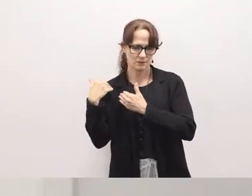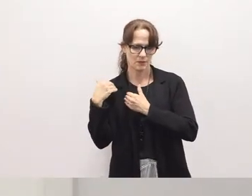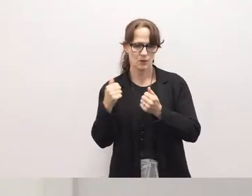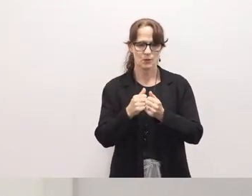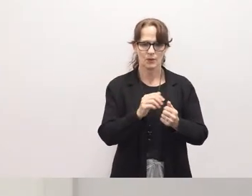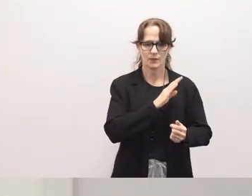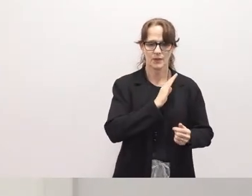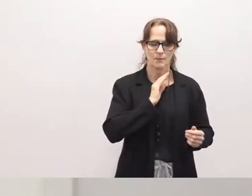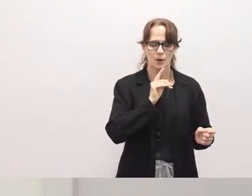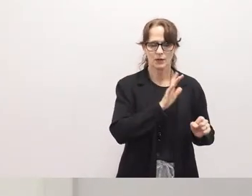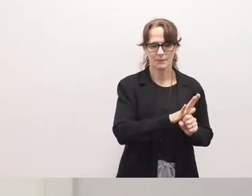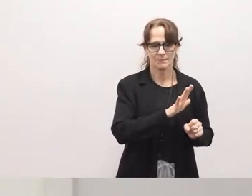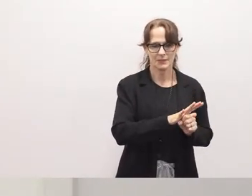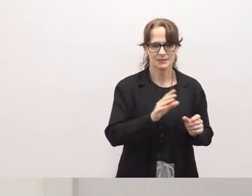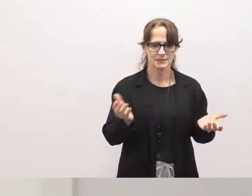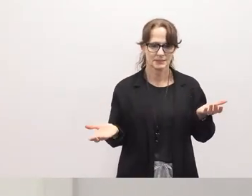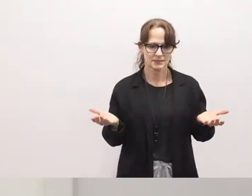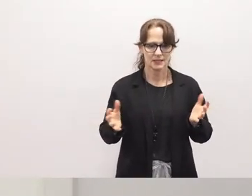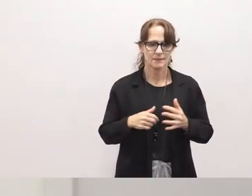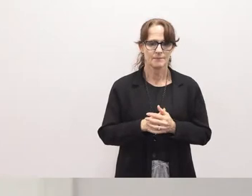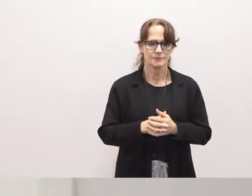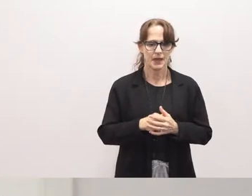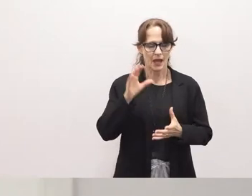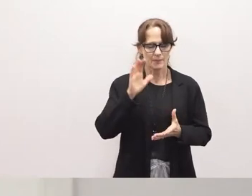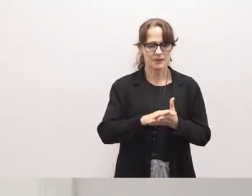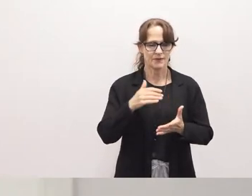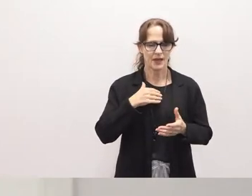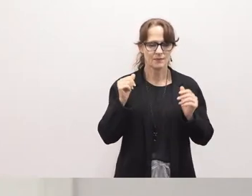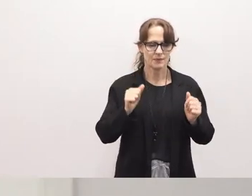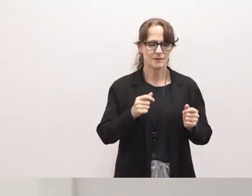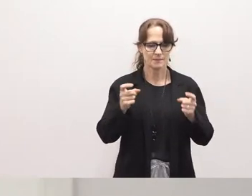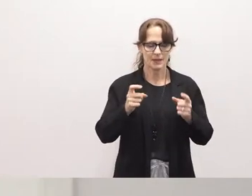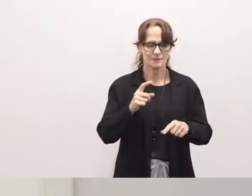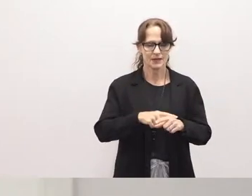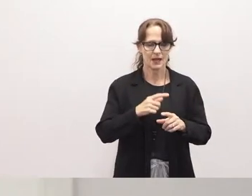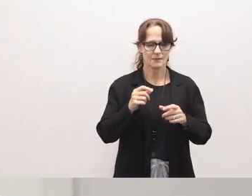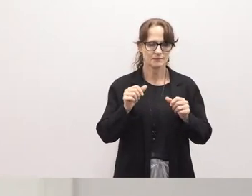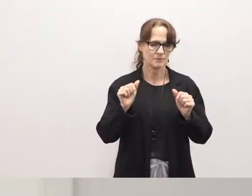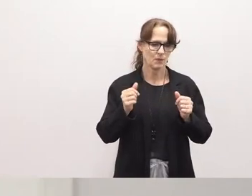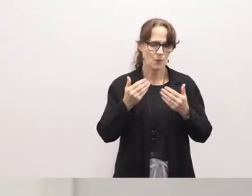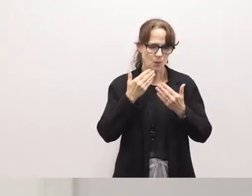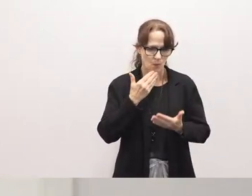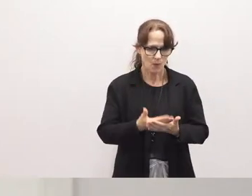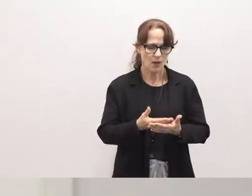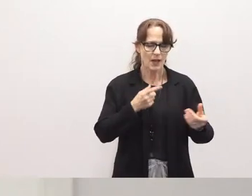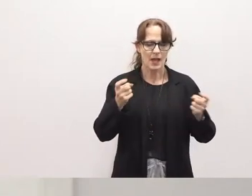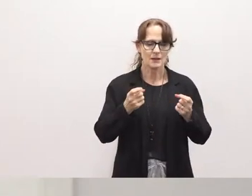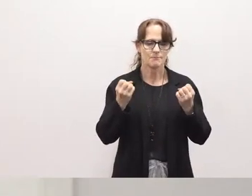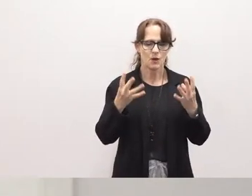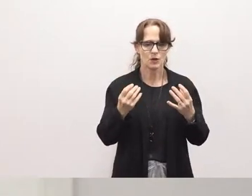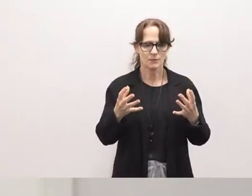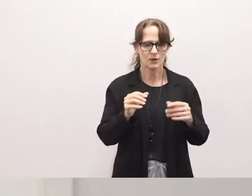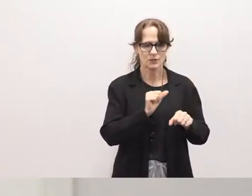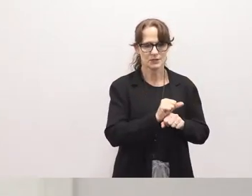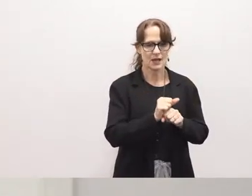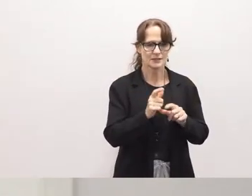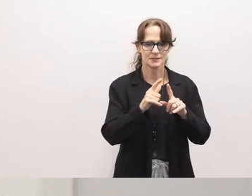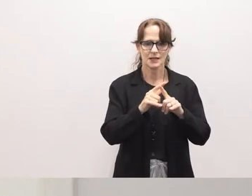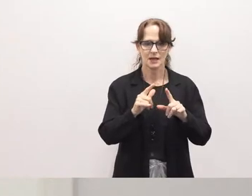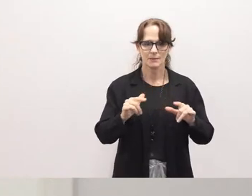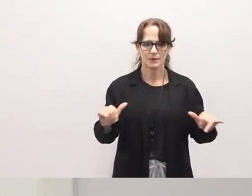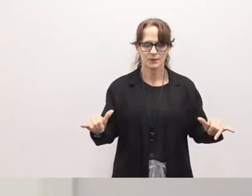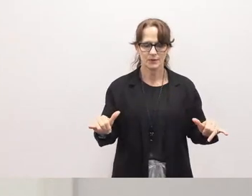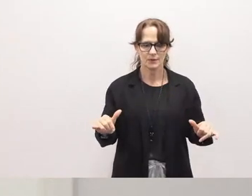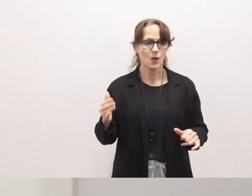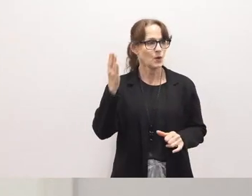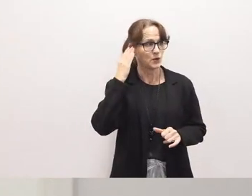with their board commitments. I believe I have the ability to manage time effectively and handle multiple tasks simultaneously." And we